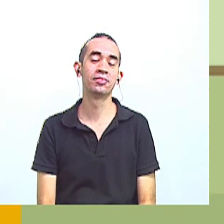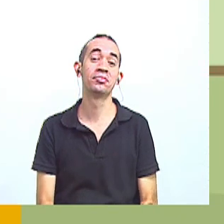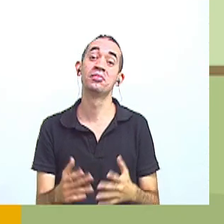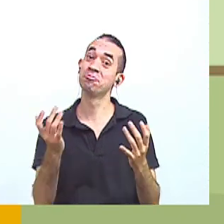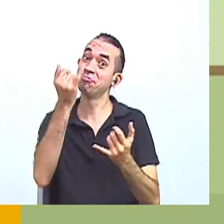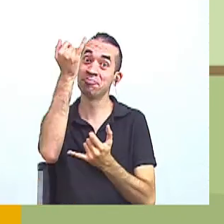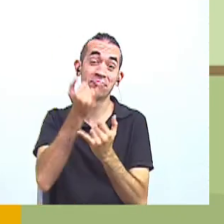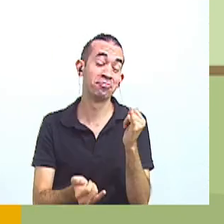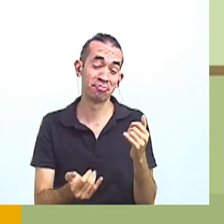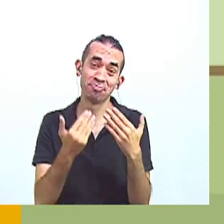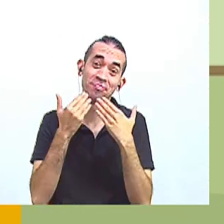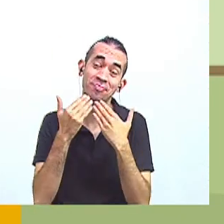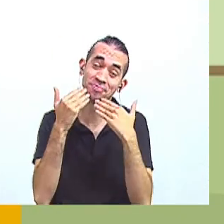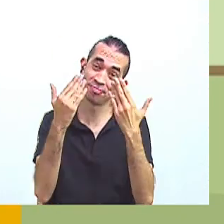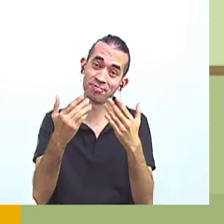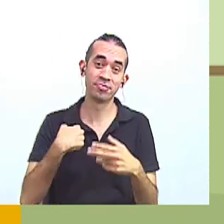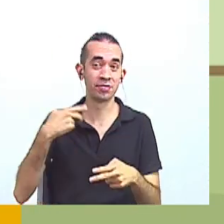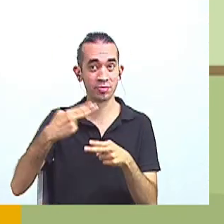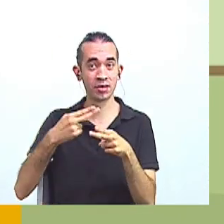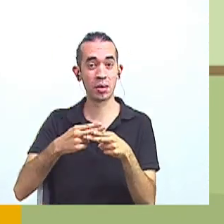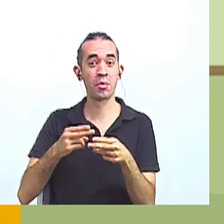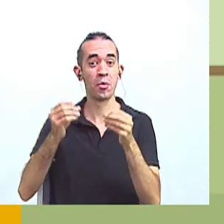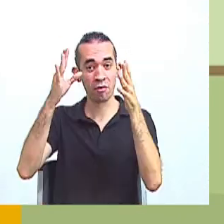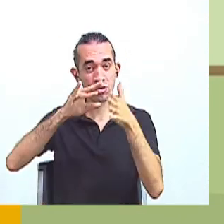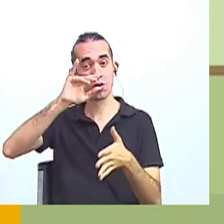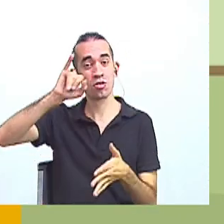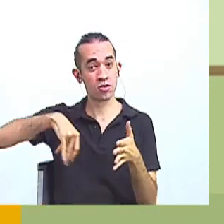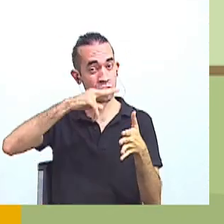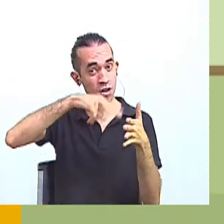end. Thank you very much. My name is Teacher Jonathan